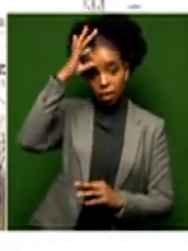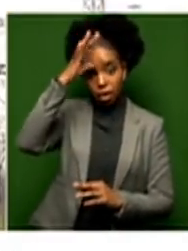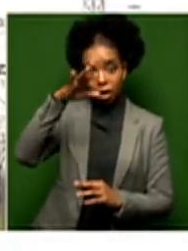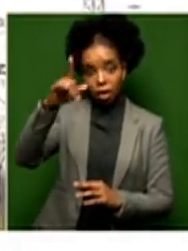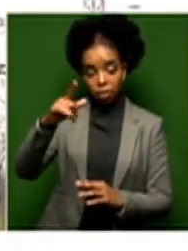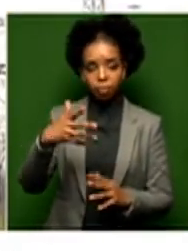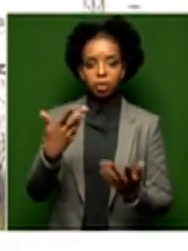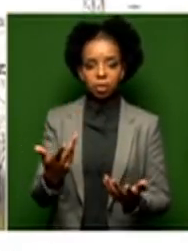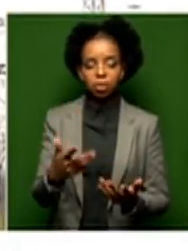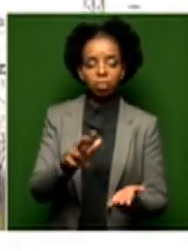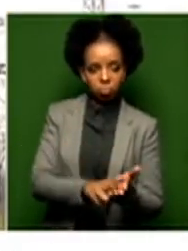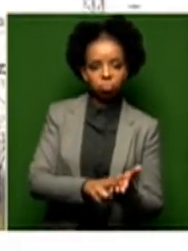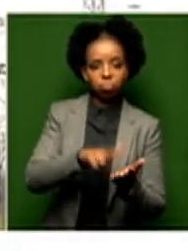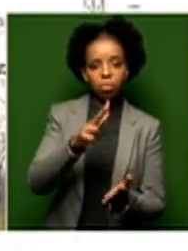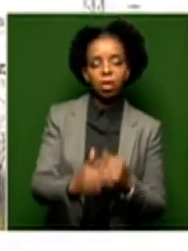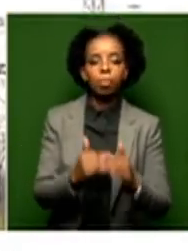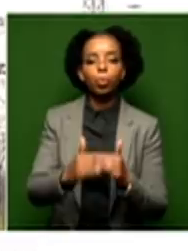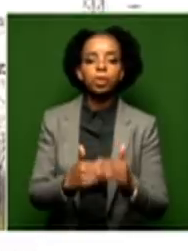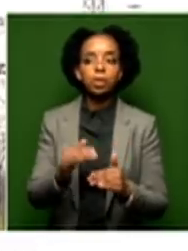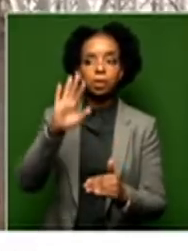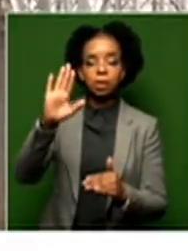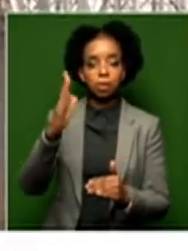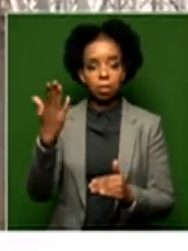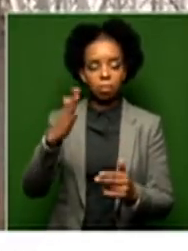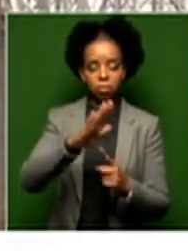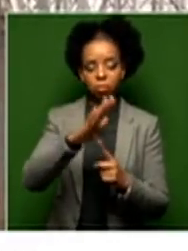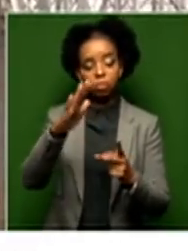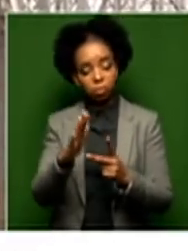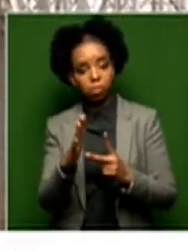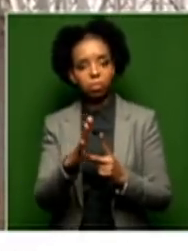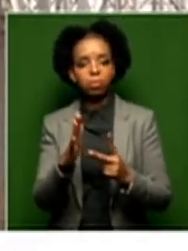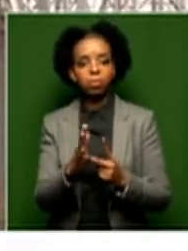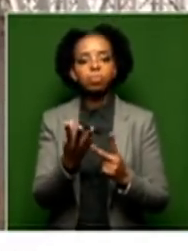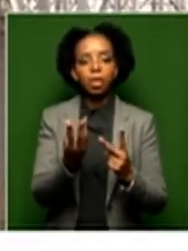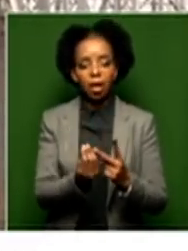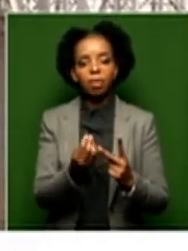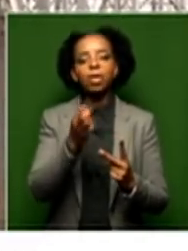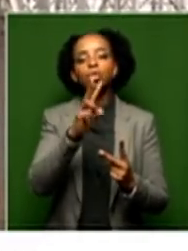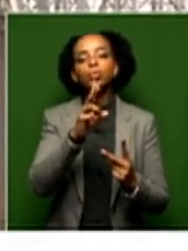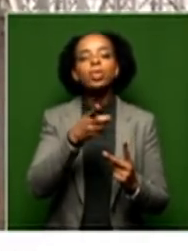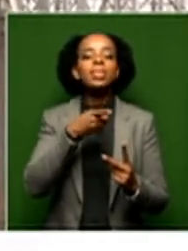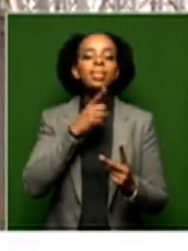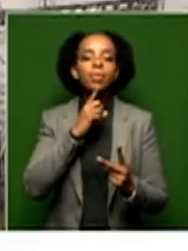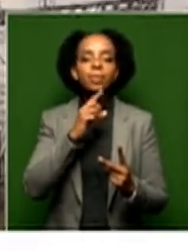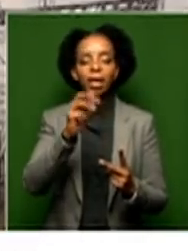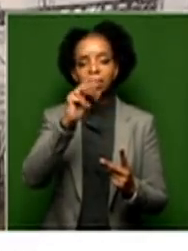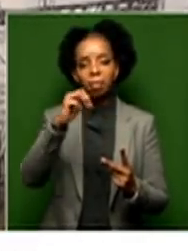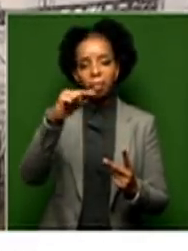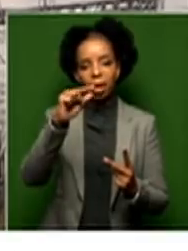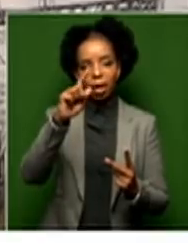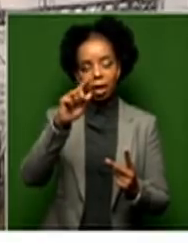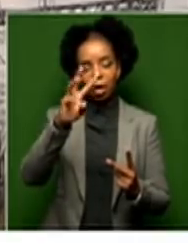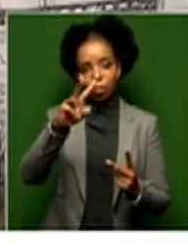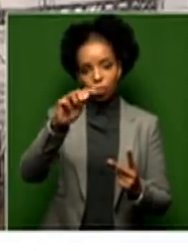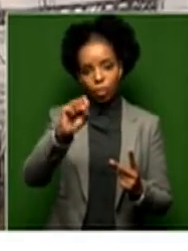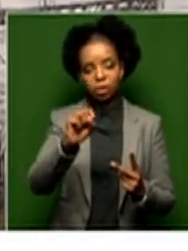bureaucratic processes that enable this. Secondly, there's the emergency procurement of 2,000 megawatts, which you know has gone out to